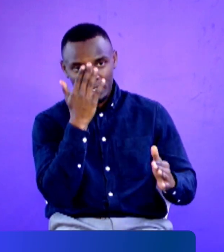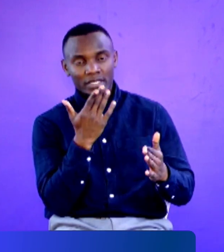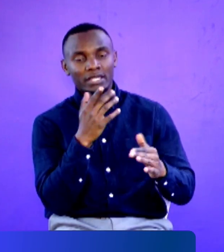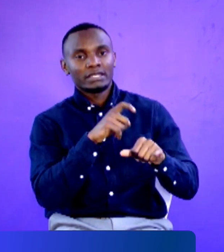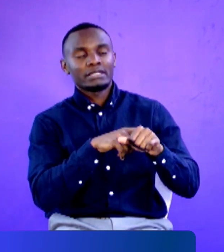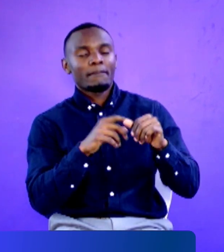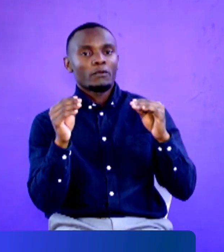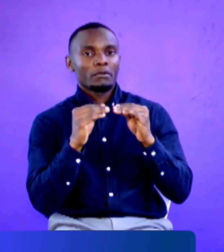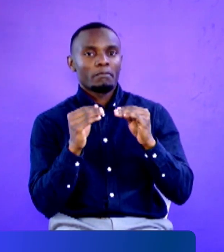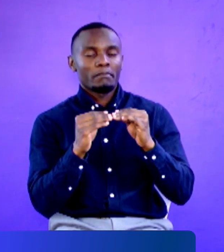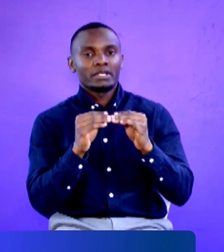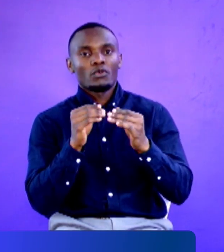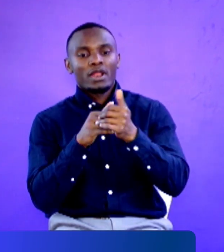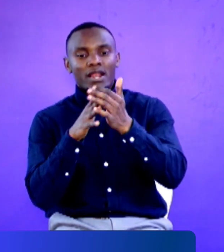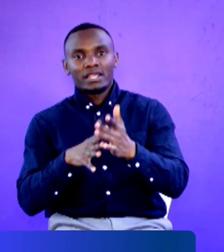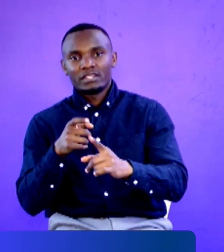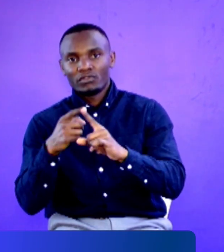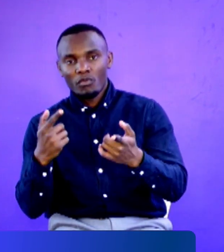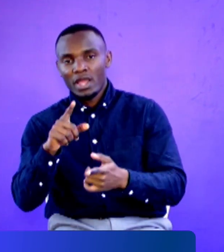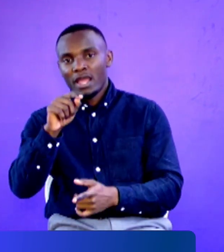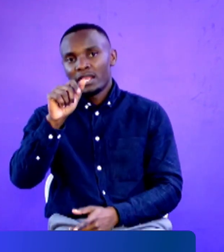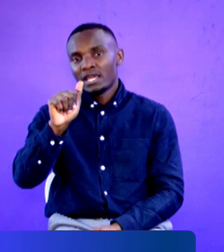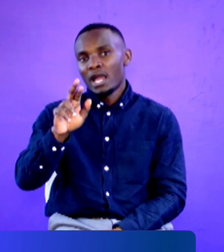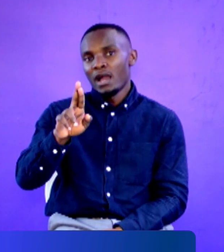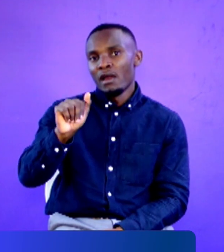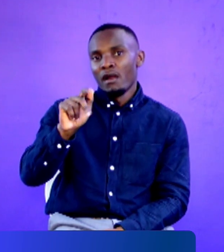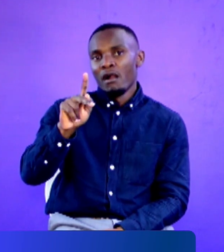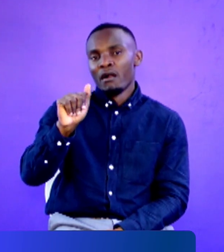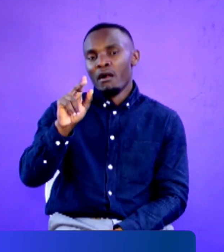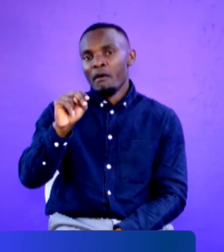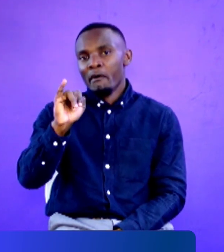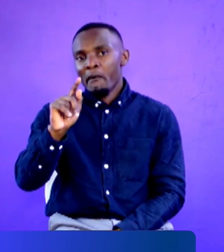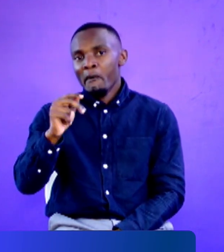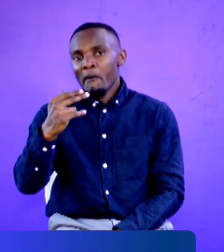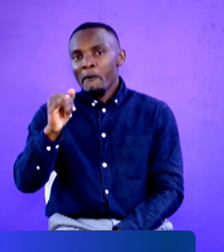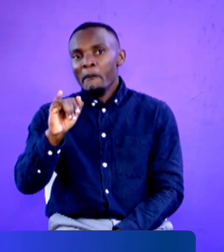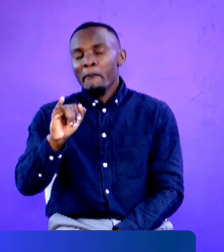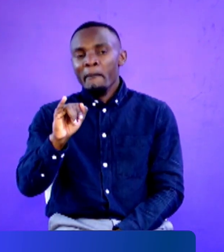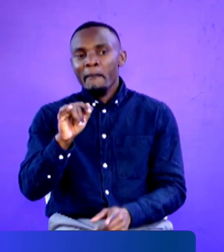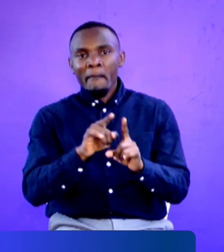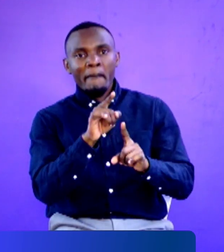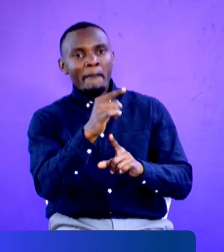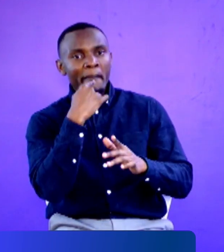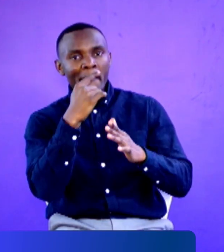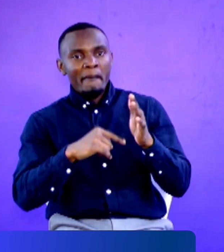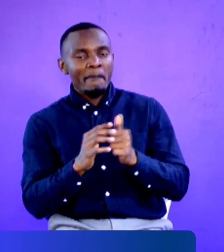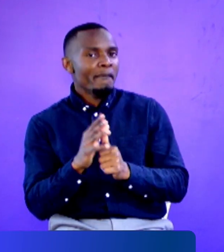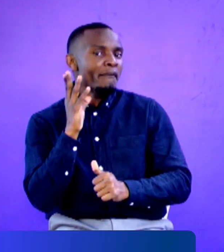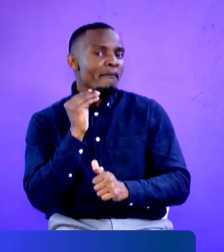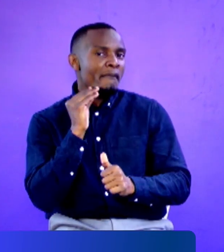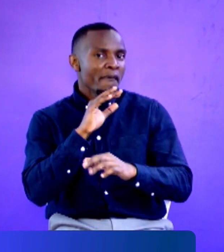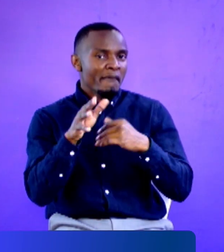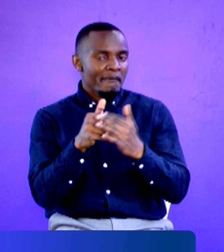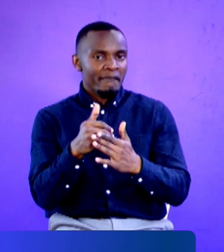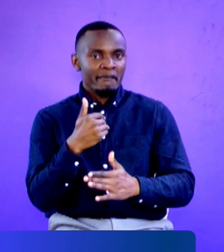Nithi County, the president said his unique blend of experience leaves him with no excuse but to deliver for the people